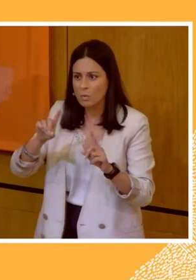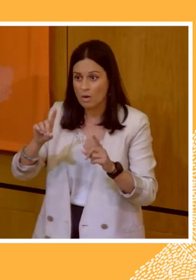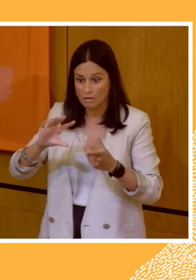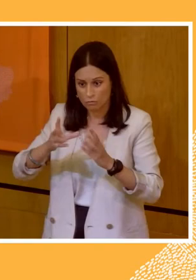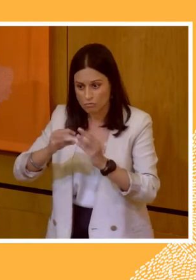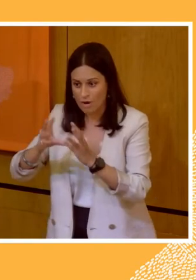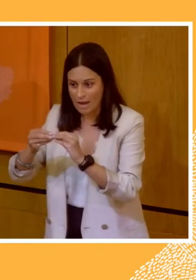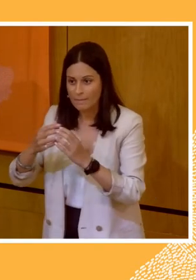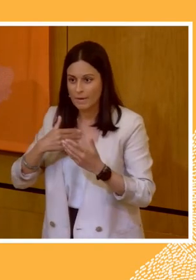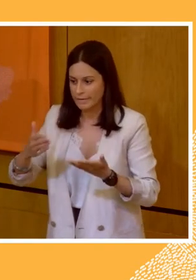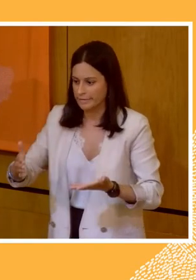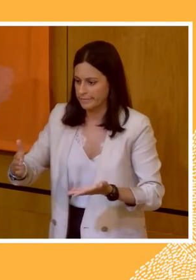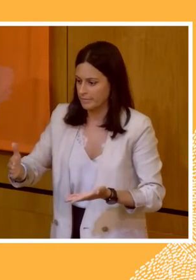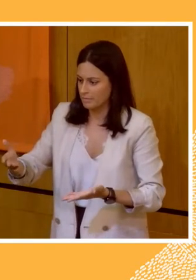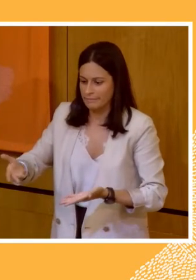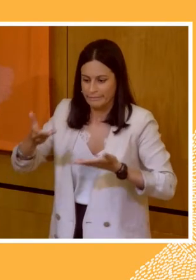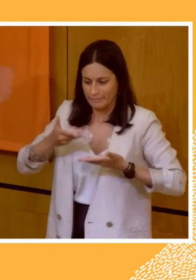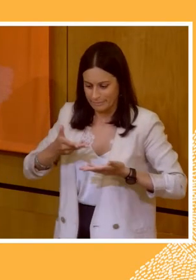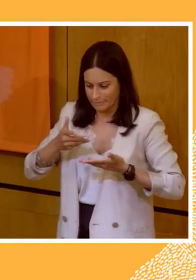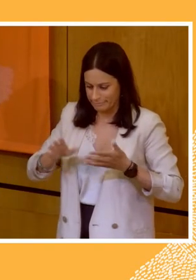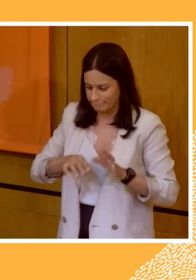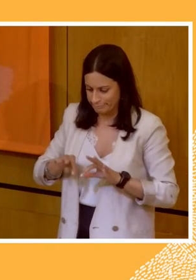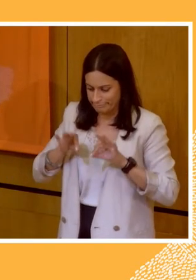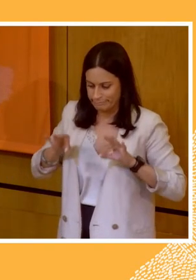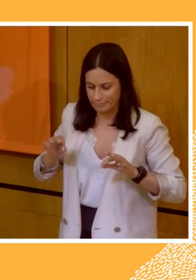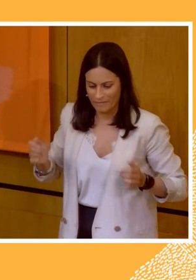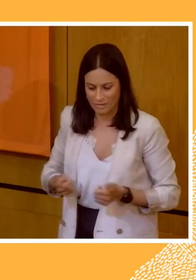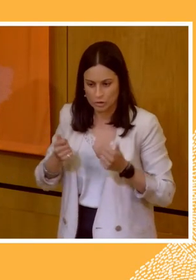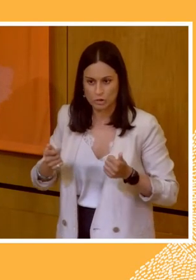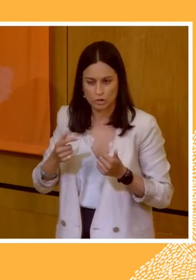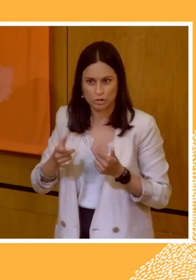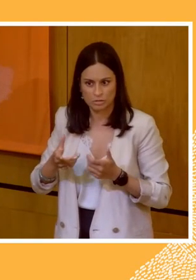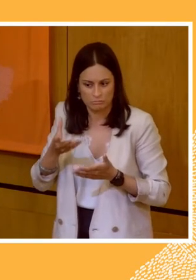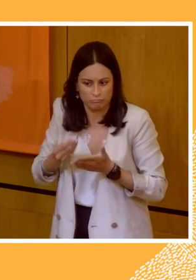in receiving the completed thing.